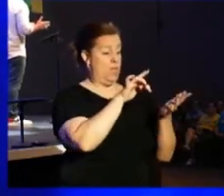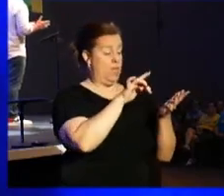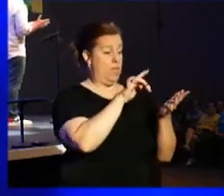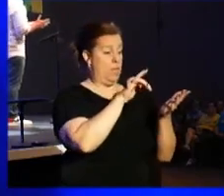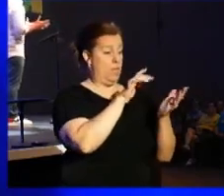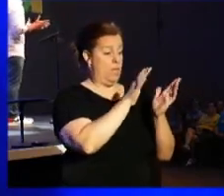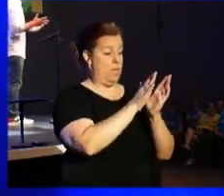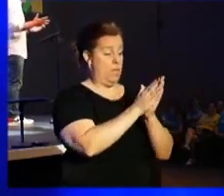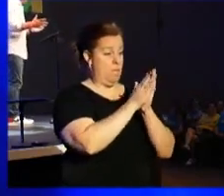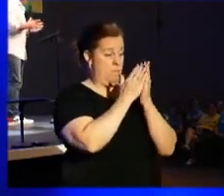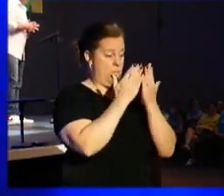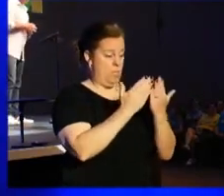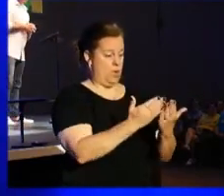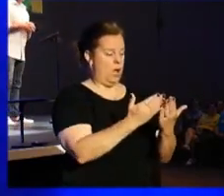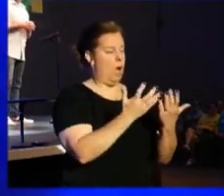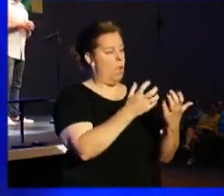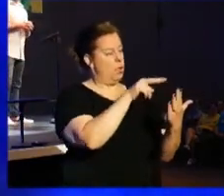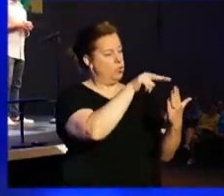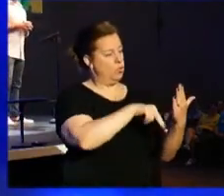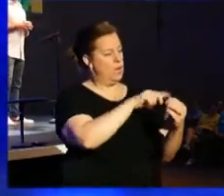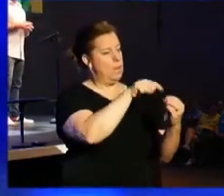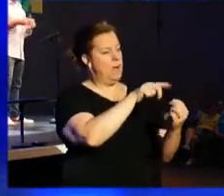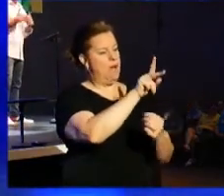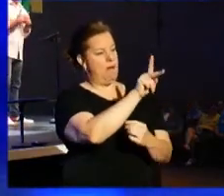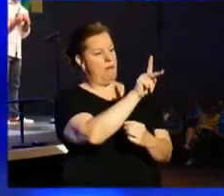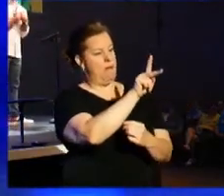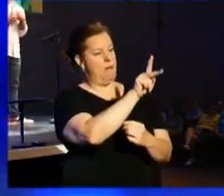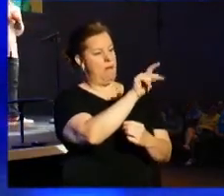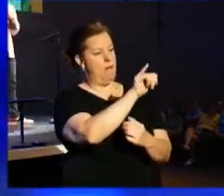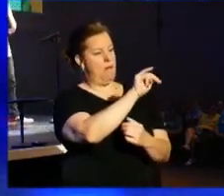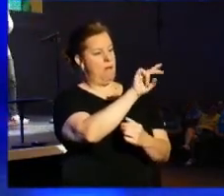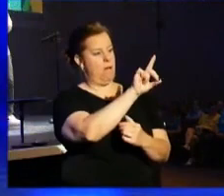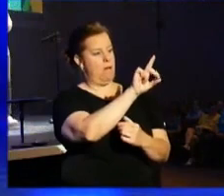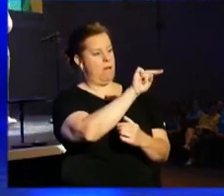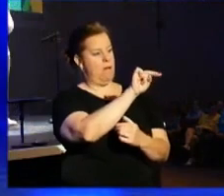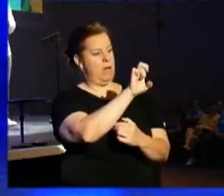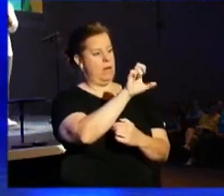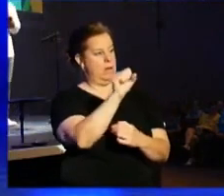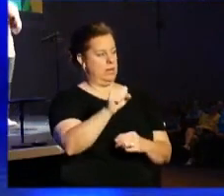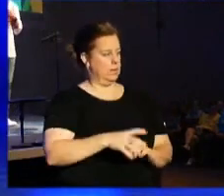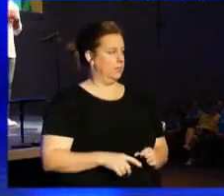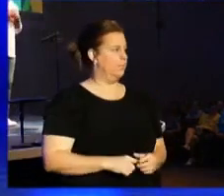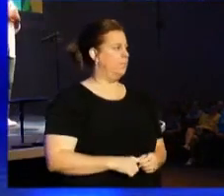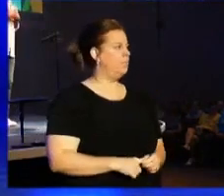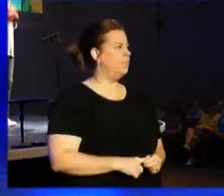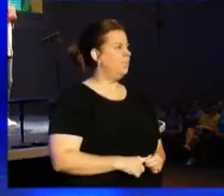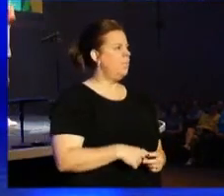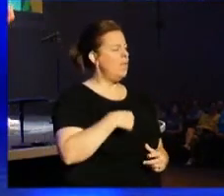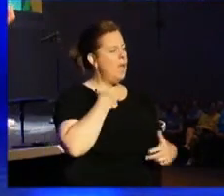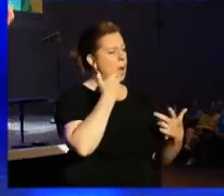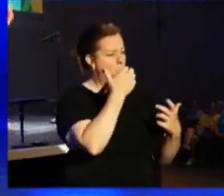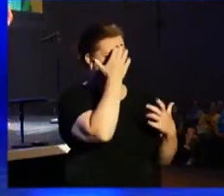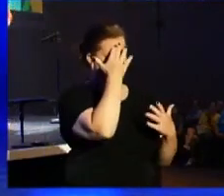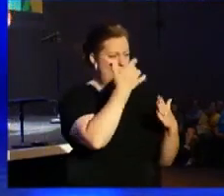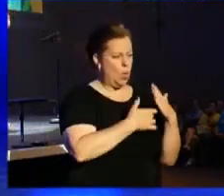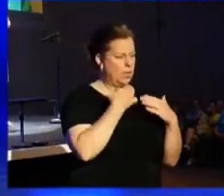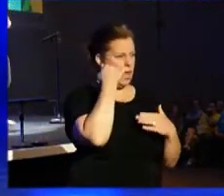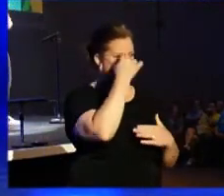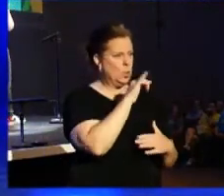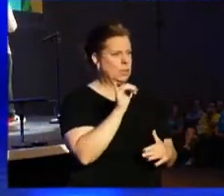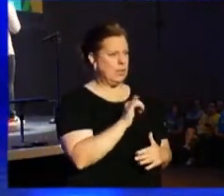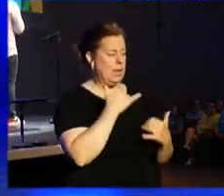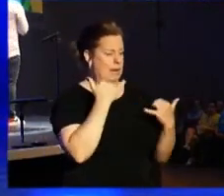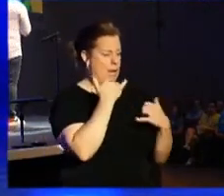it says about kindness. Because I personally need to know what kindness looks like in